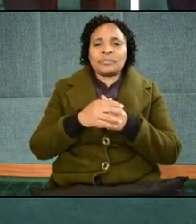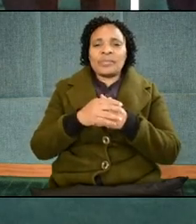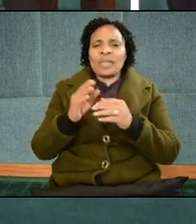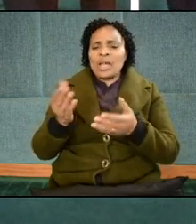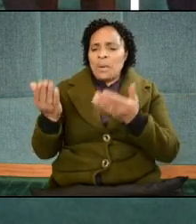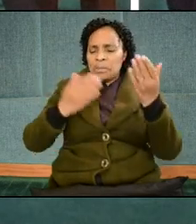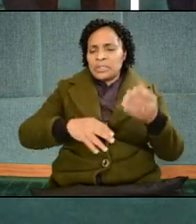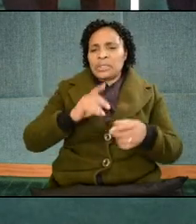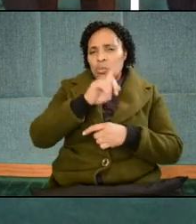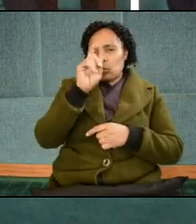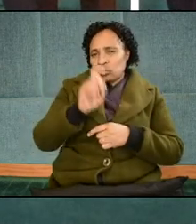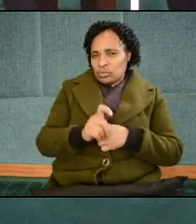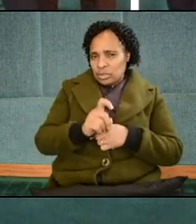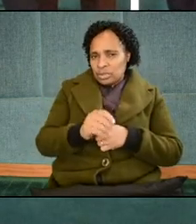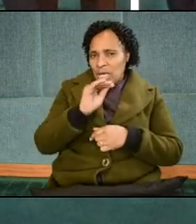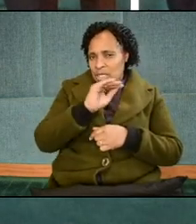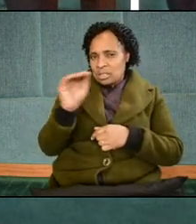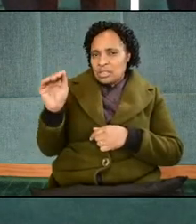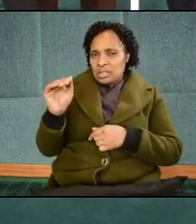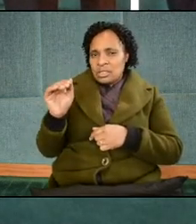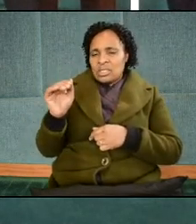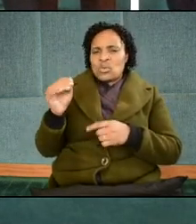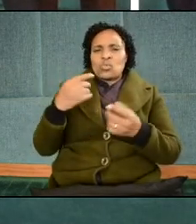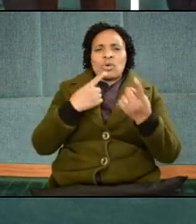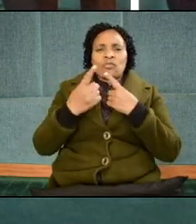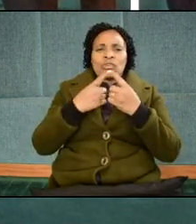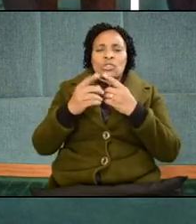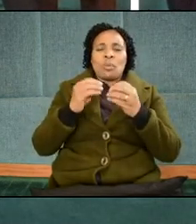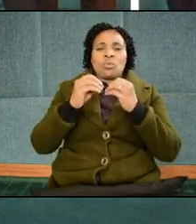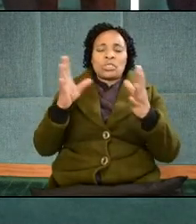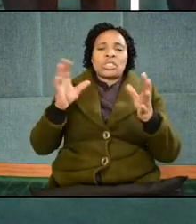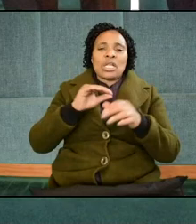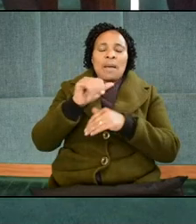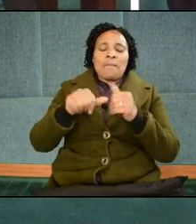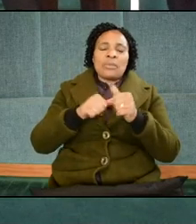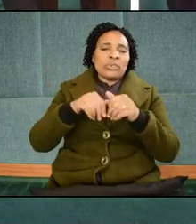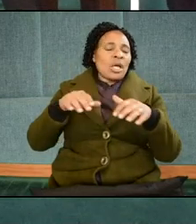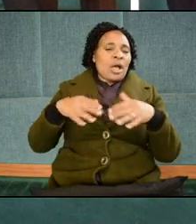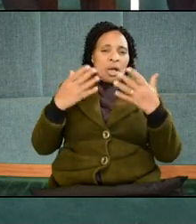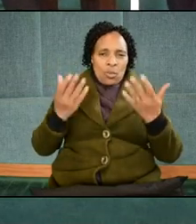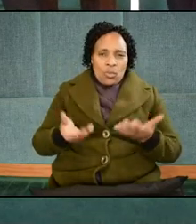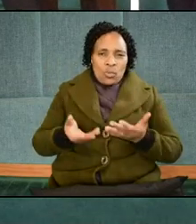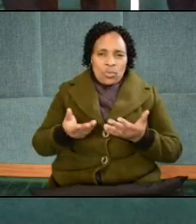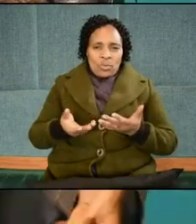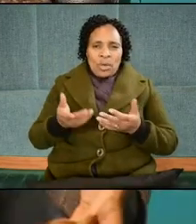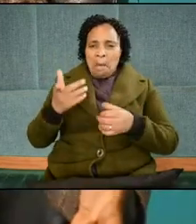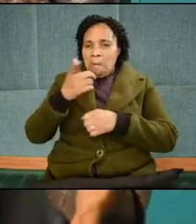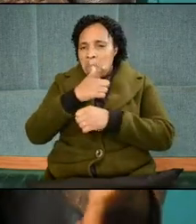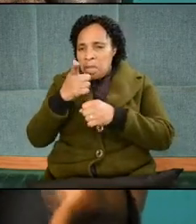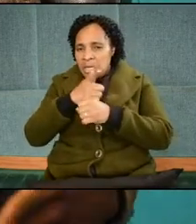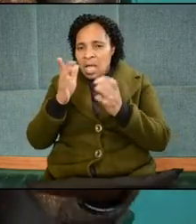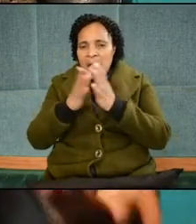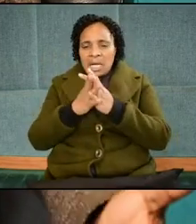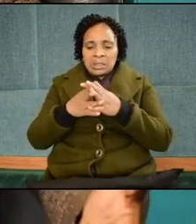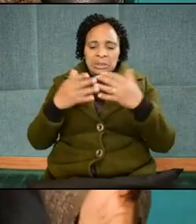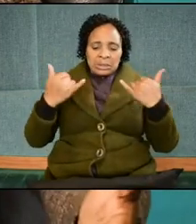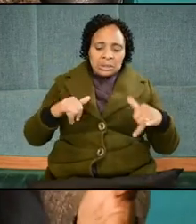me a question, We have talked mostly about how media and entertainment and, you know, our leisure